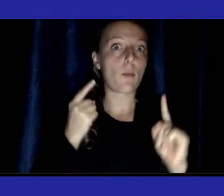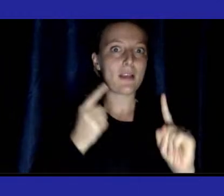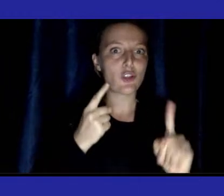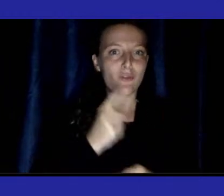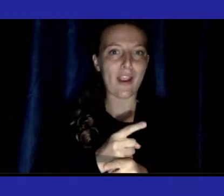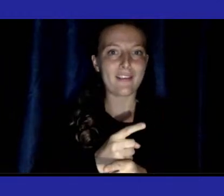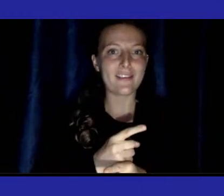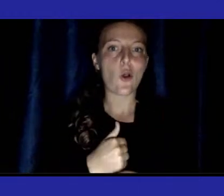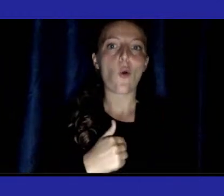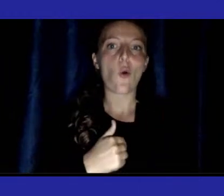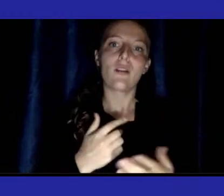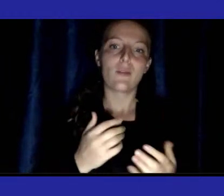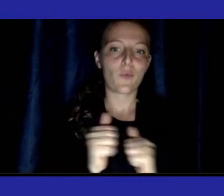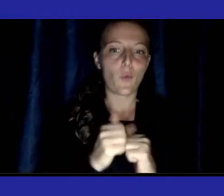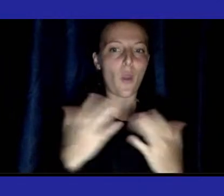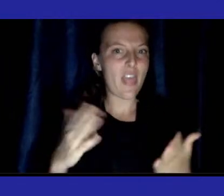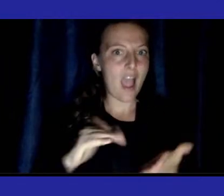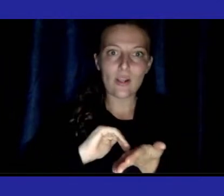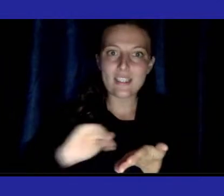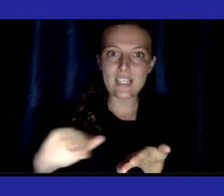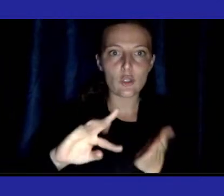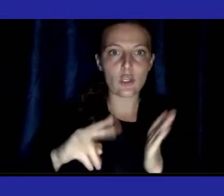means we don't see people.